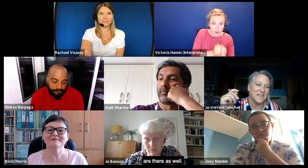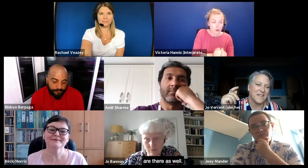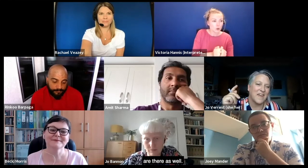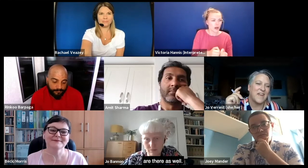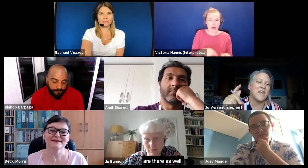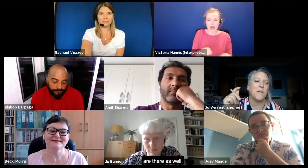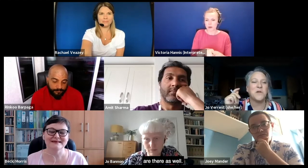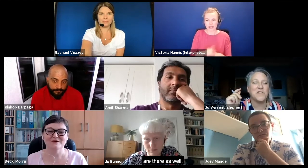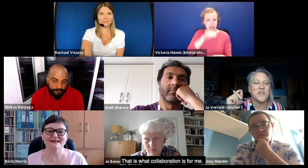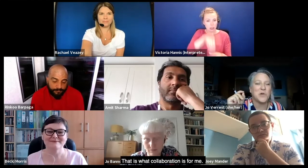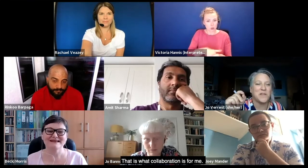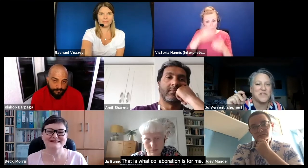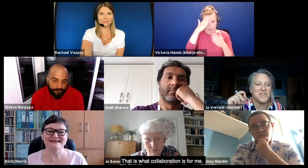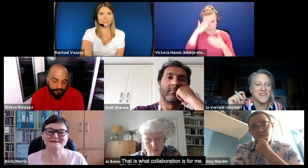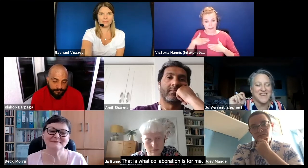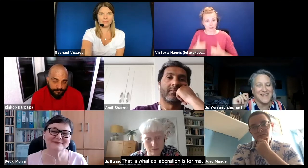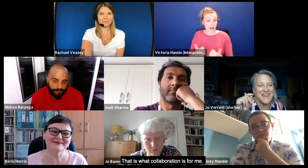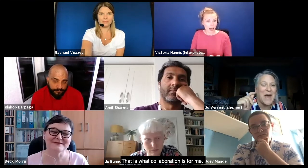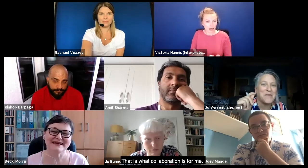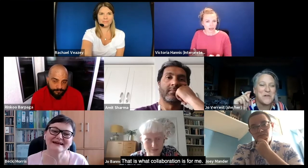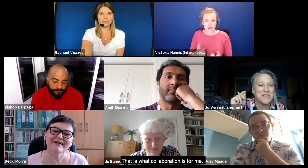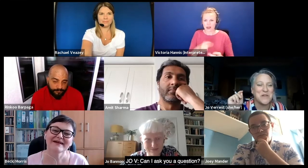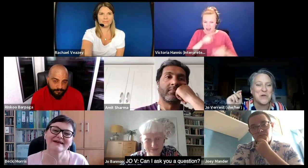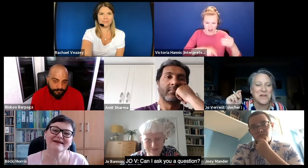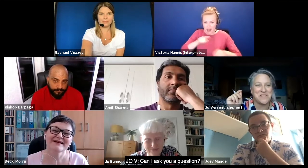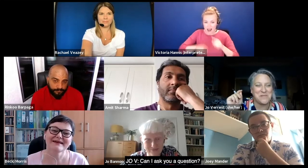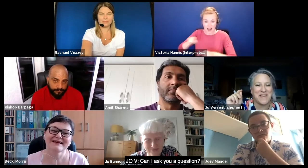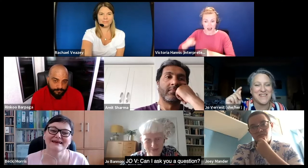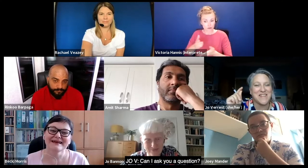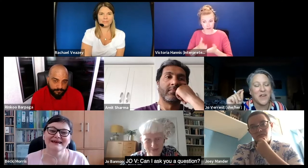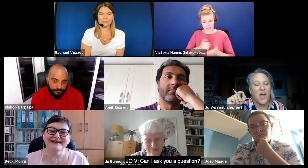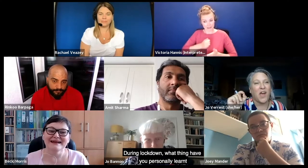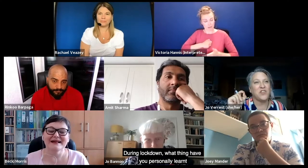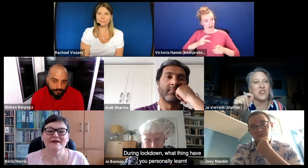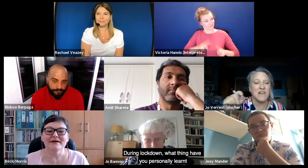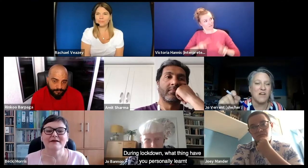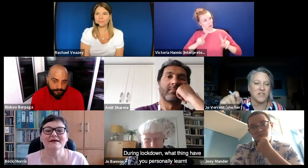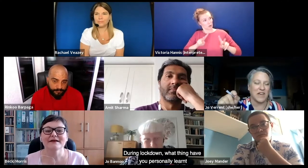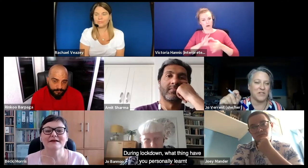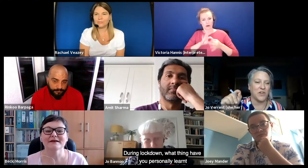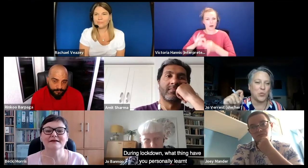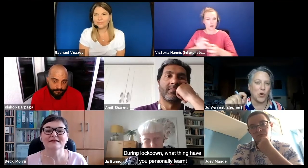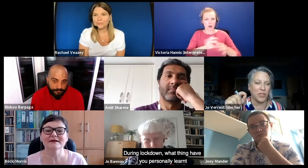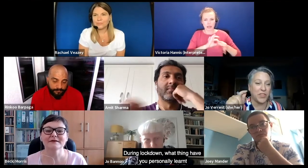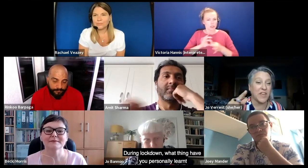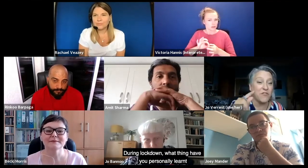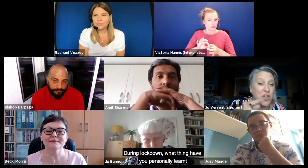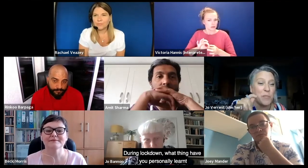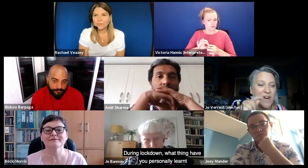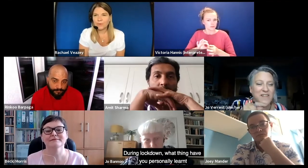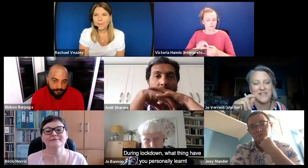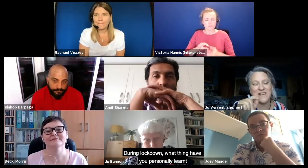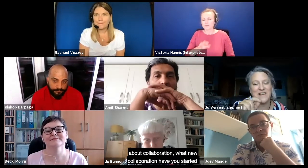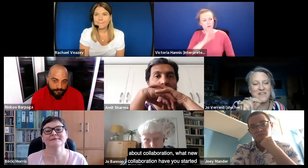well. So that's what collaboration is for me. Ask you a question, Becki. So during lockdown, what thing have